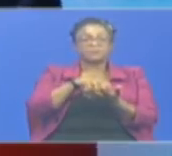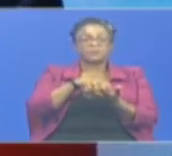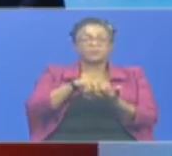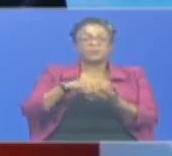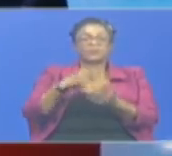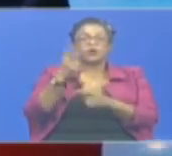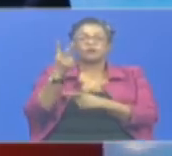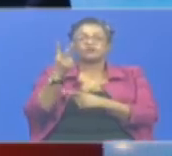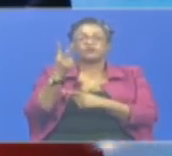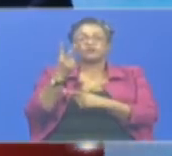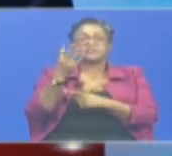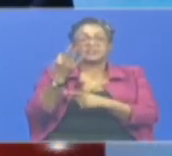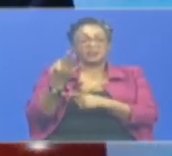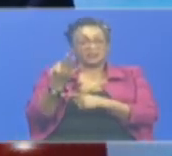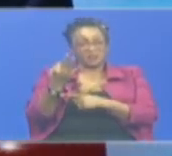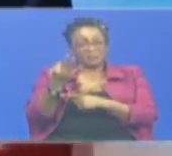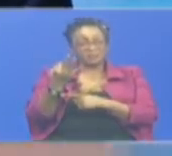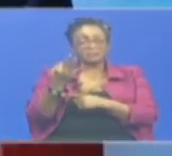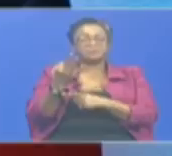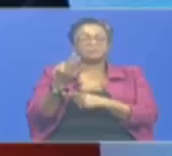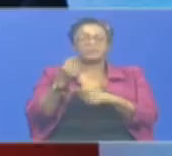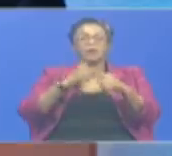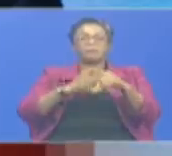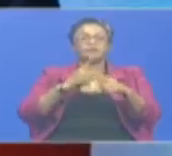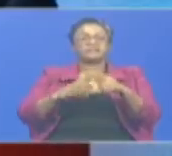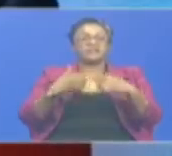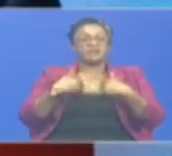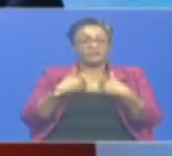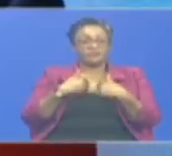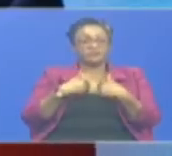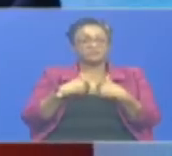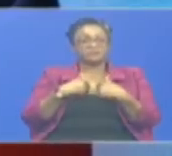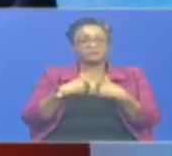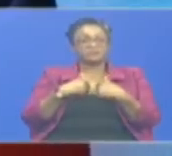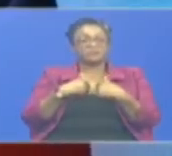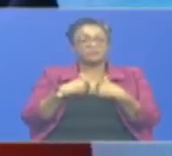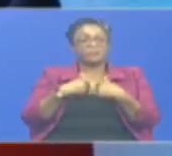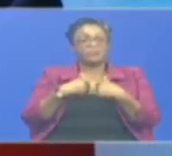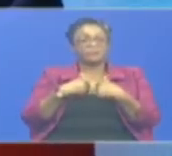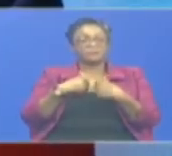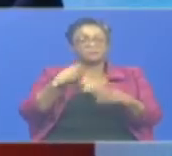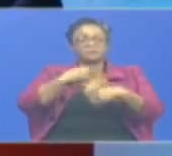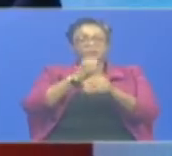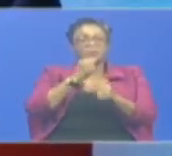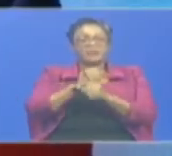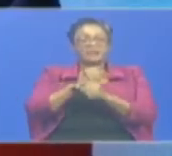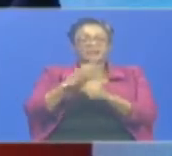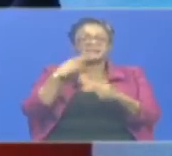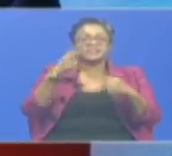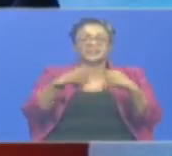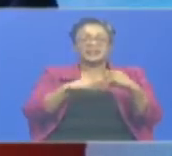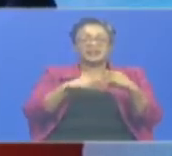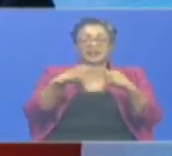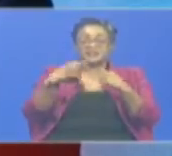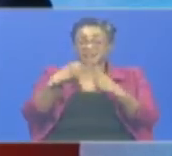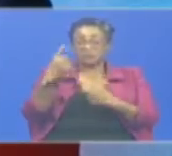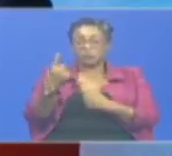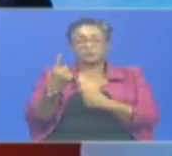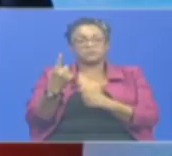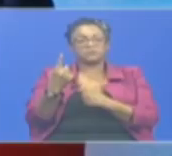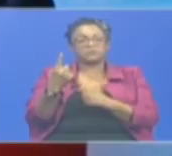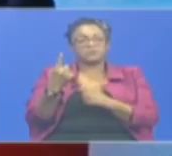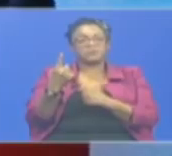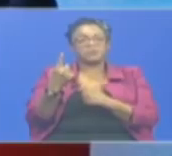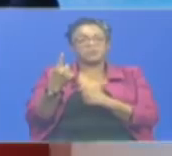23 that have tested positive. This brings to 781